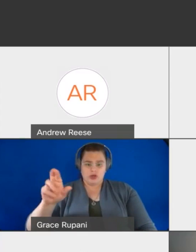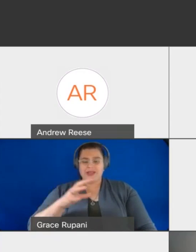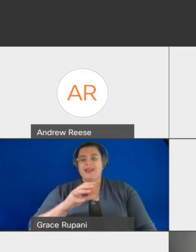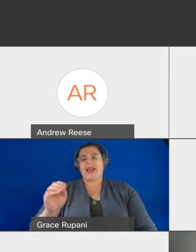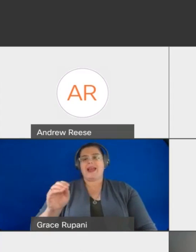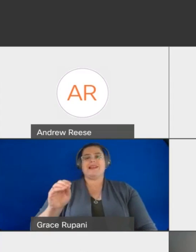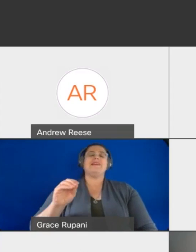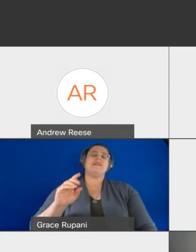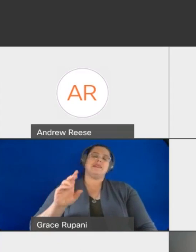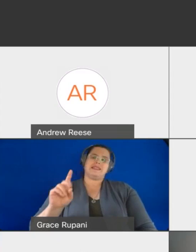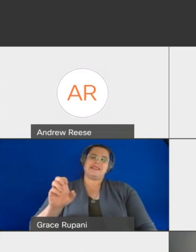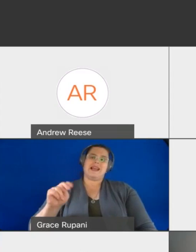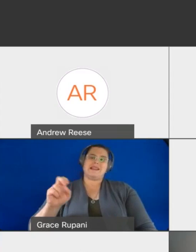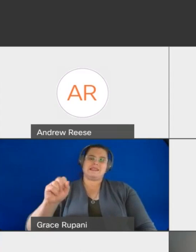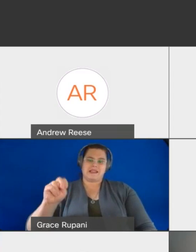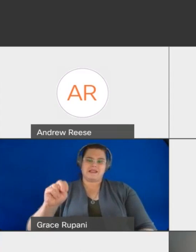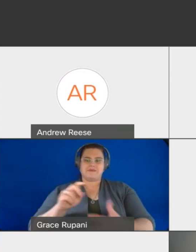questions that come up.